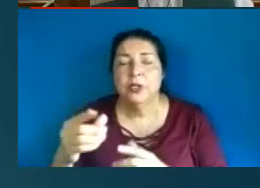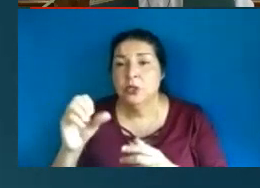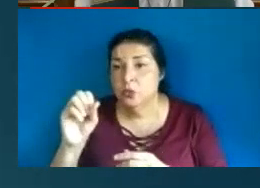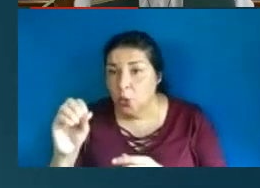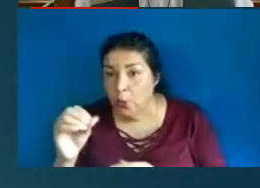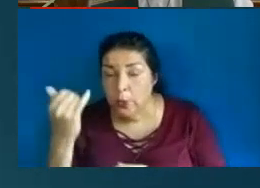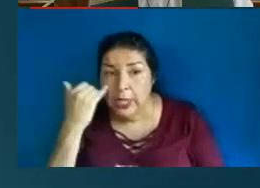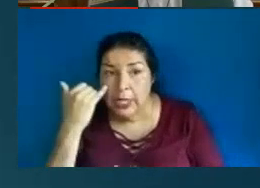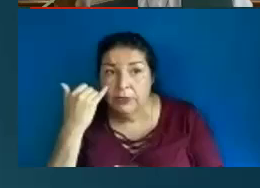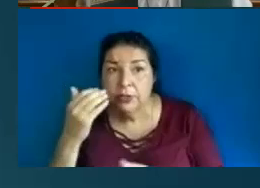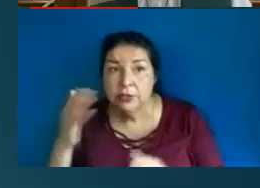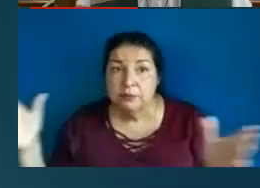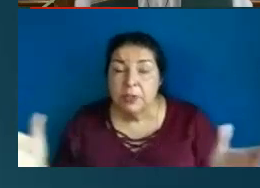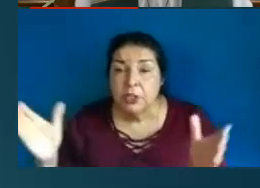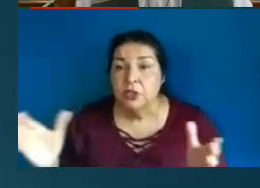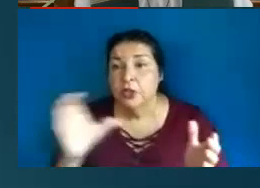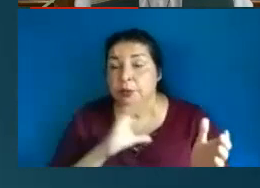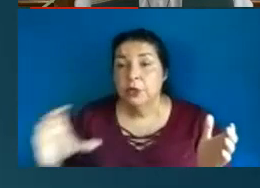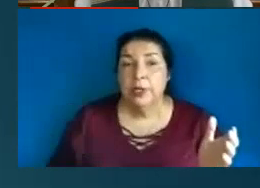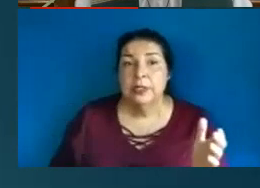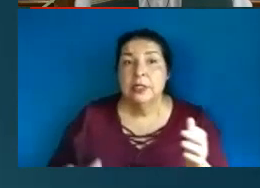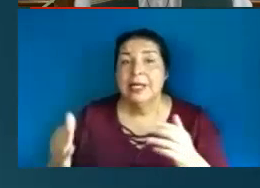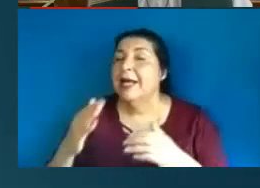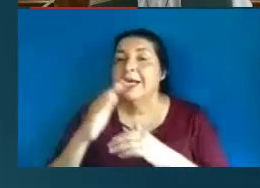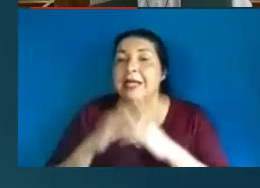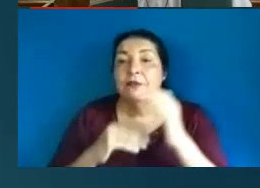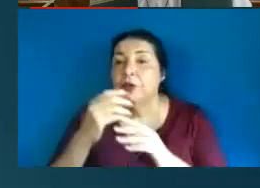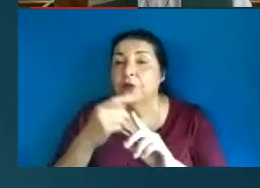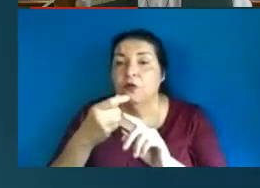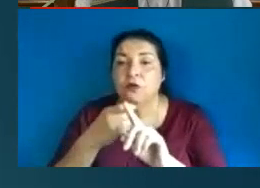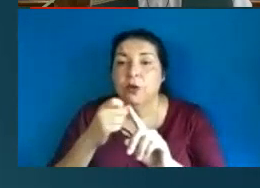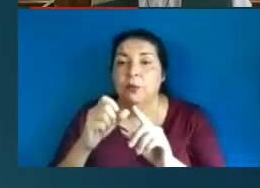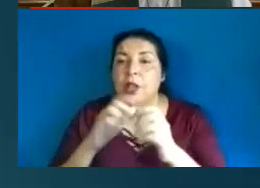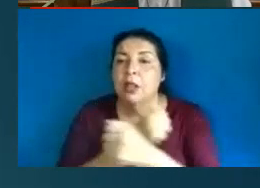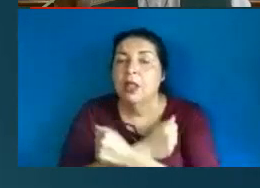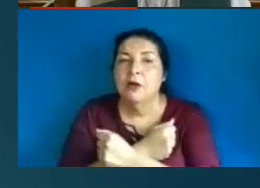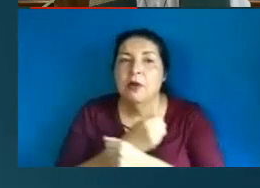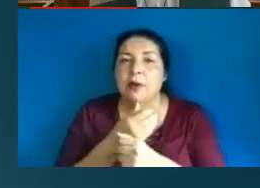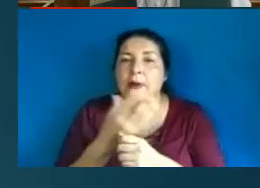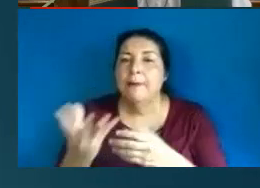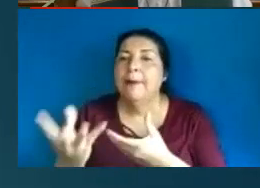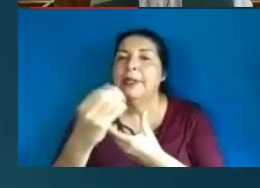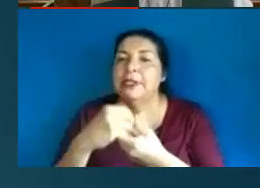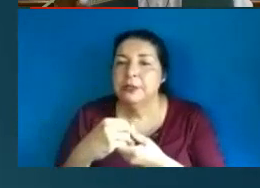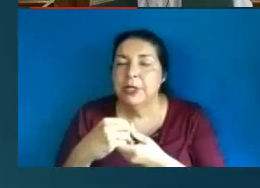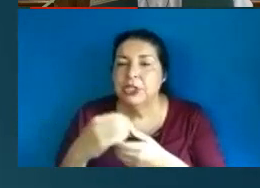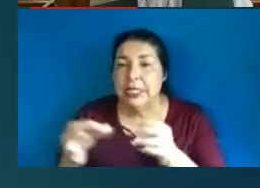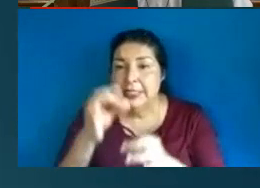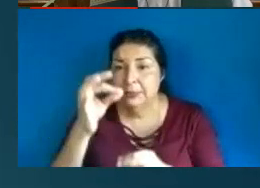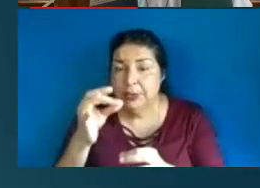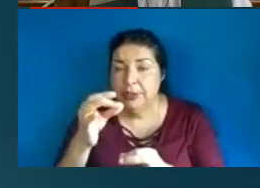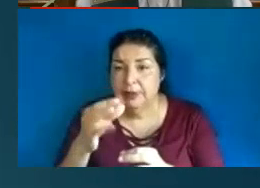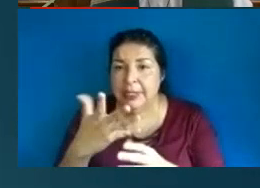is any encouragement in Christ, any comfort from love, any participation in the Spirit, any affliction